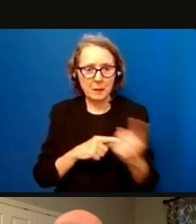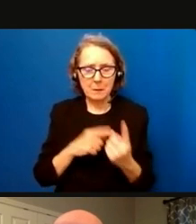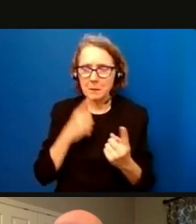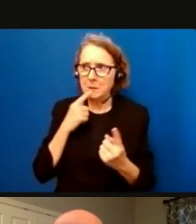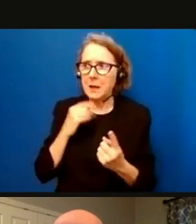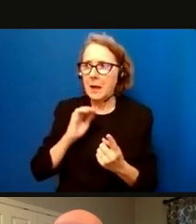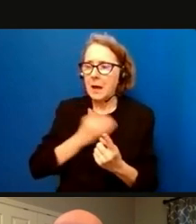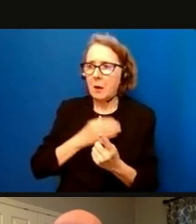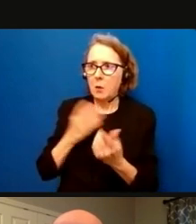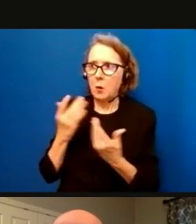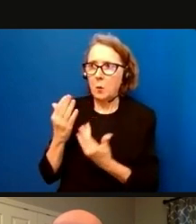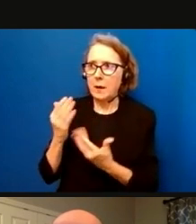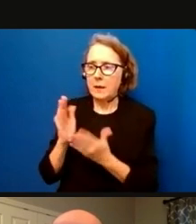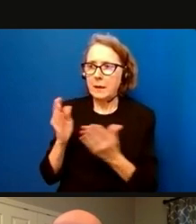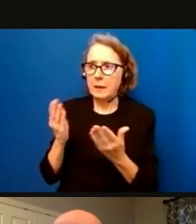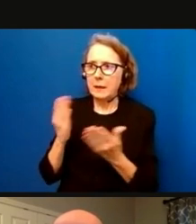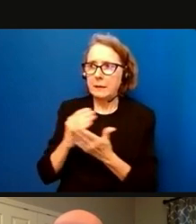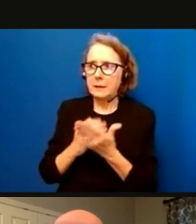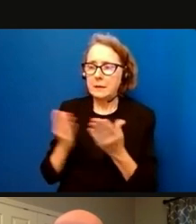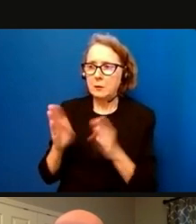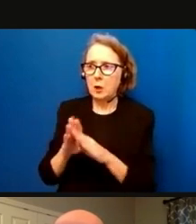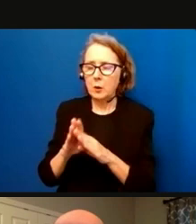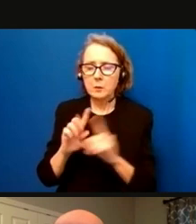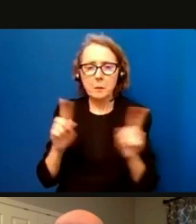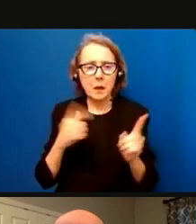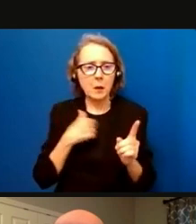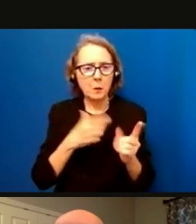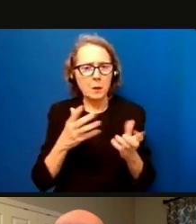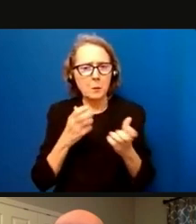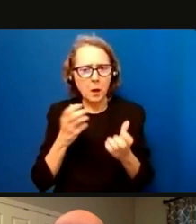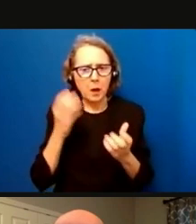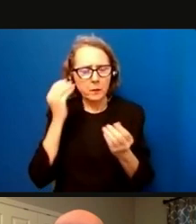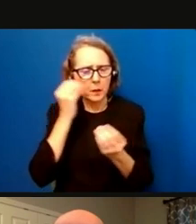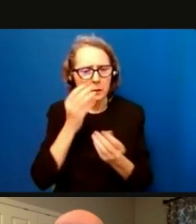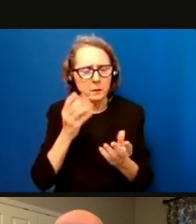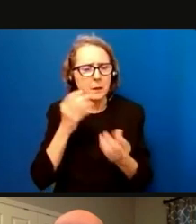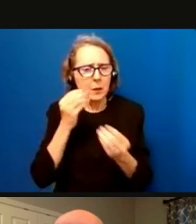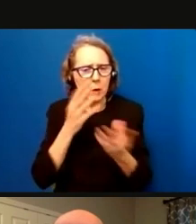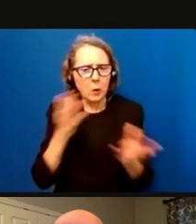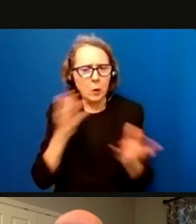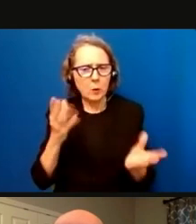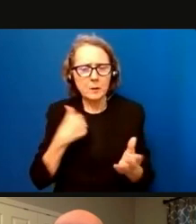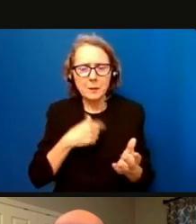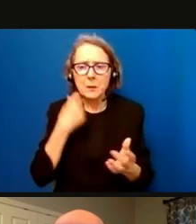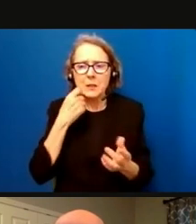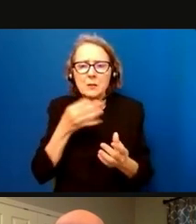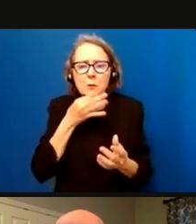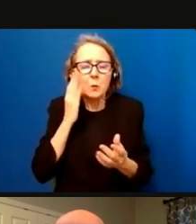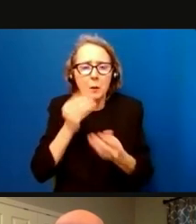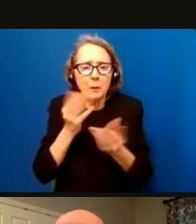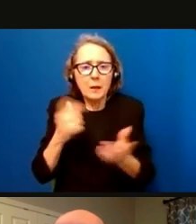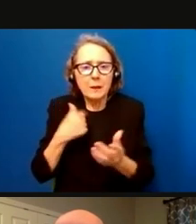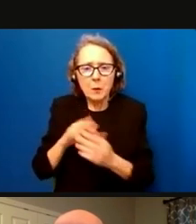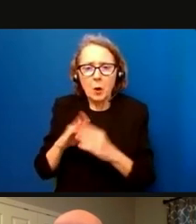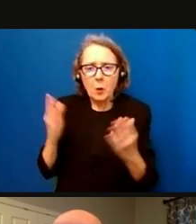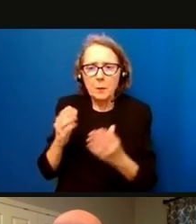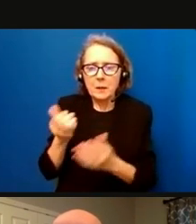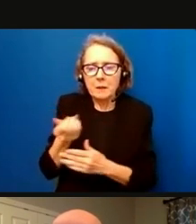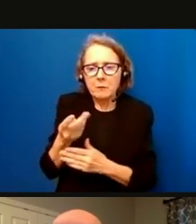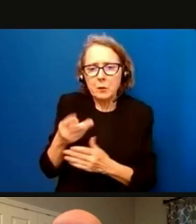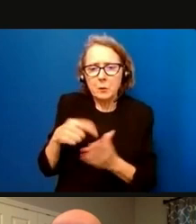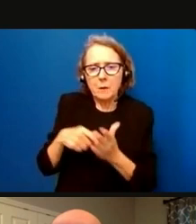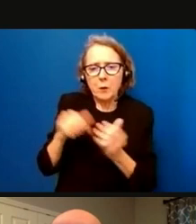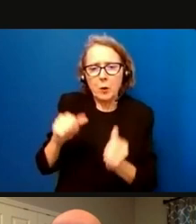are closed, but we also, one of the notices we are about to put out is that we are opening a couple of our affordable housing